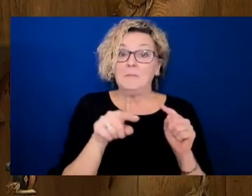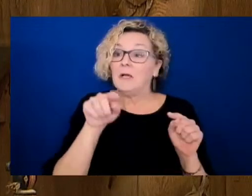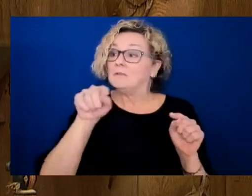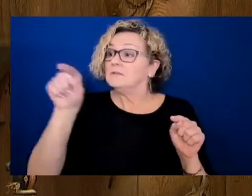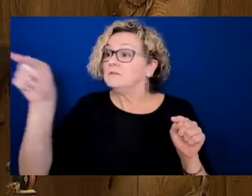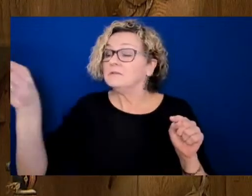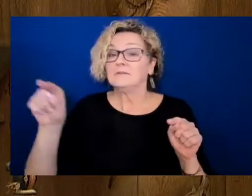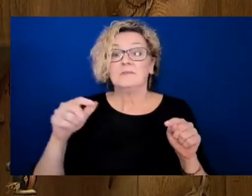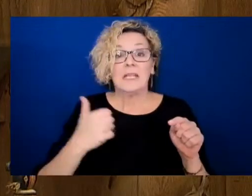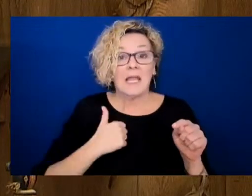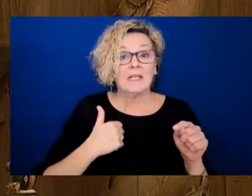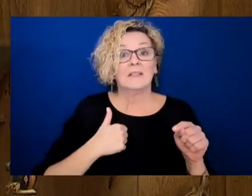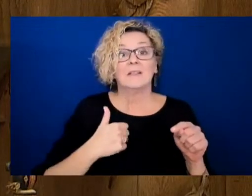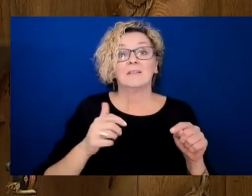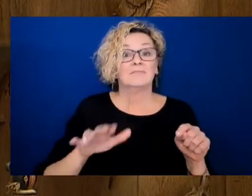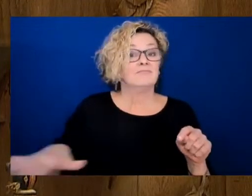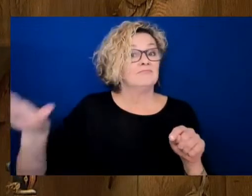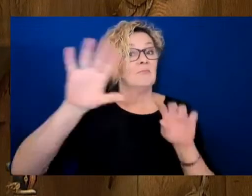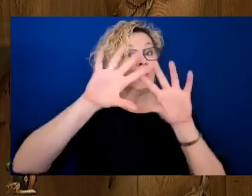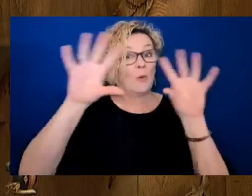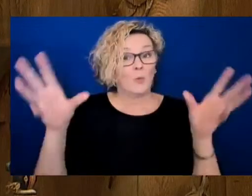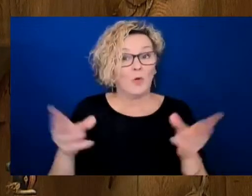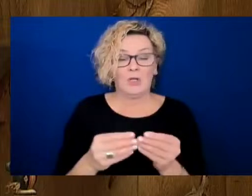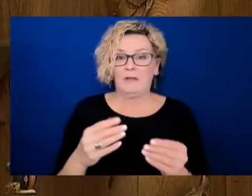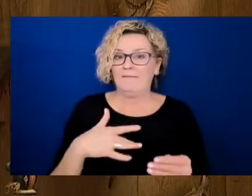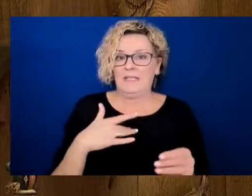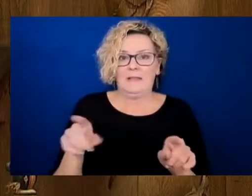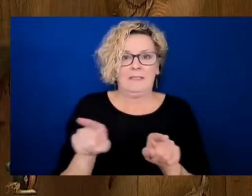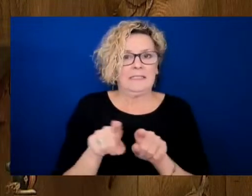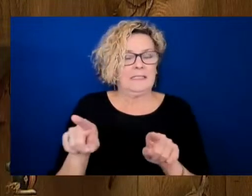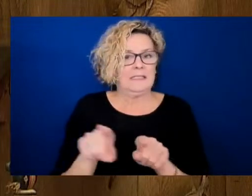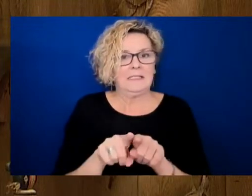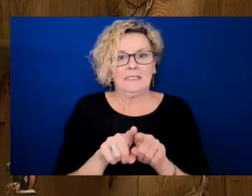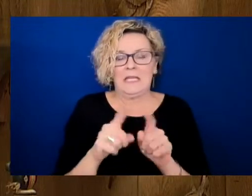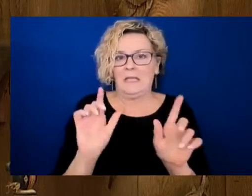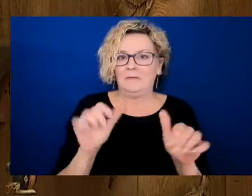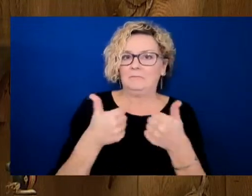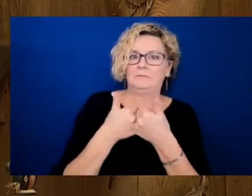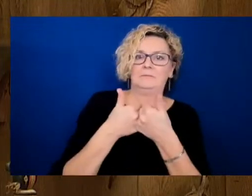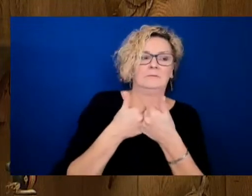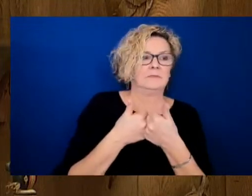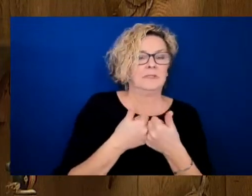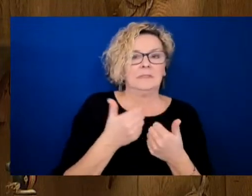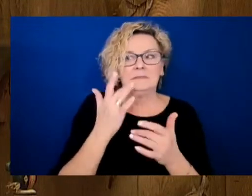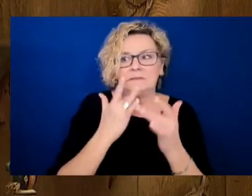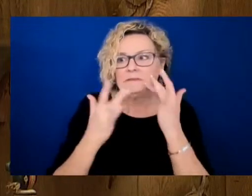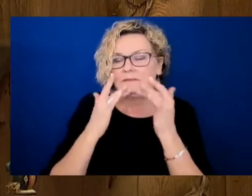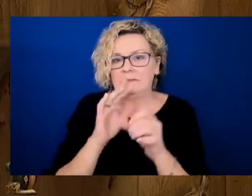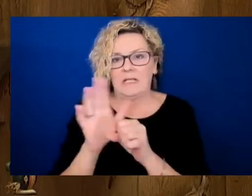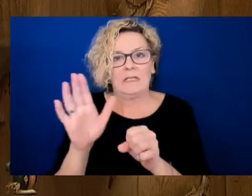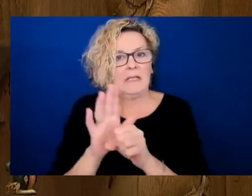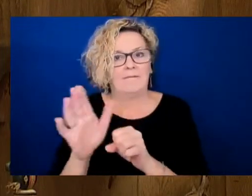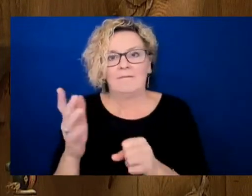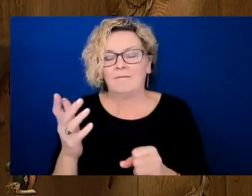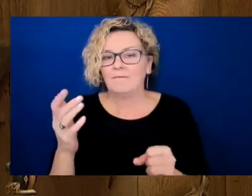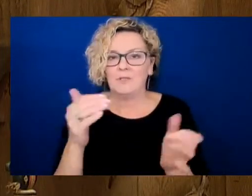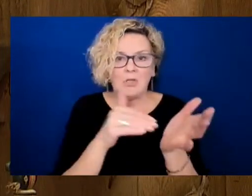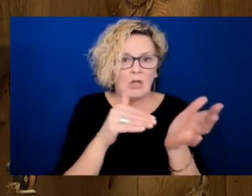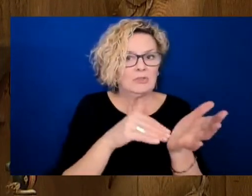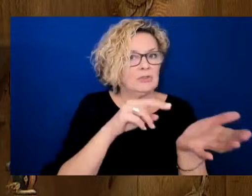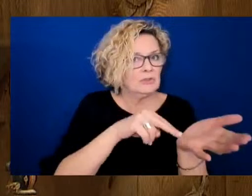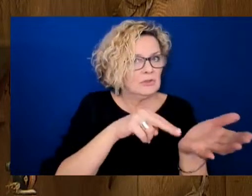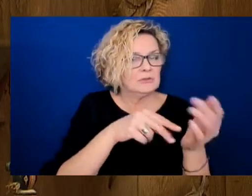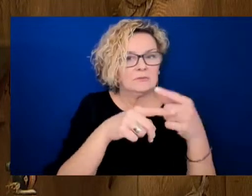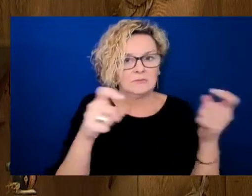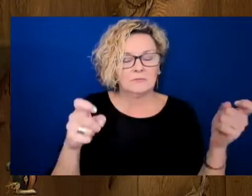strain, all competing for the same small pool of healthcare professionals. That's why your government has been taking